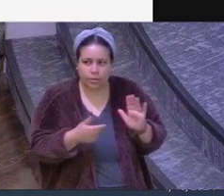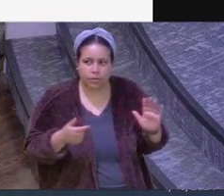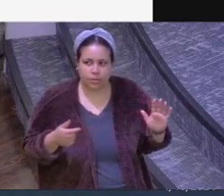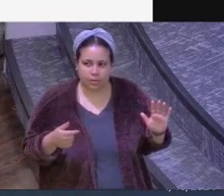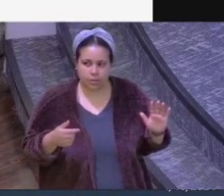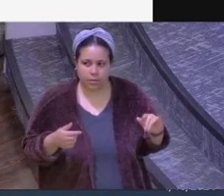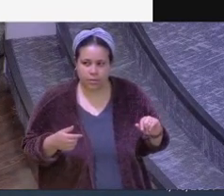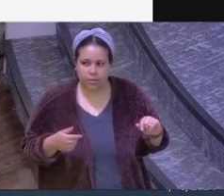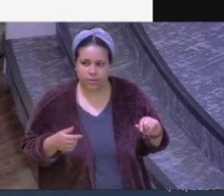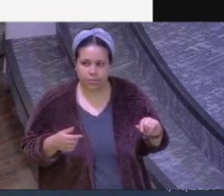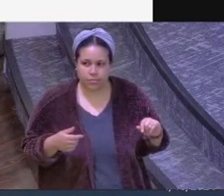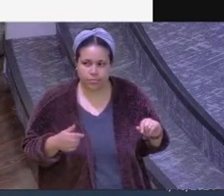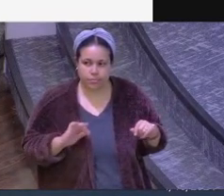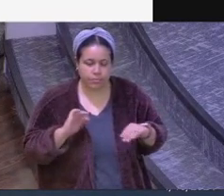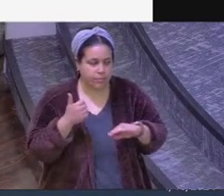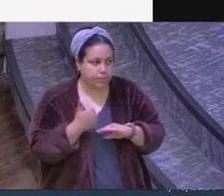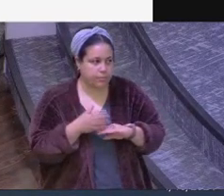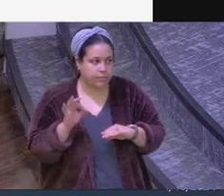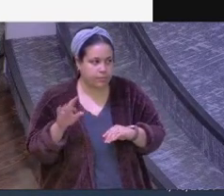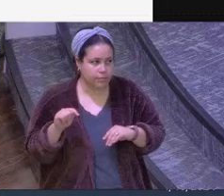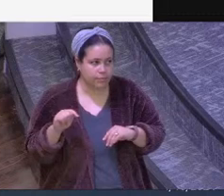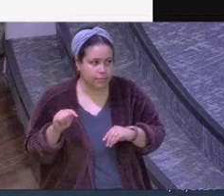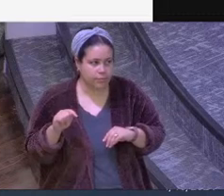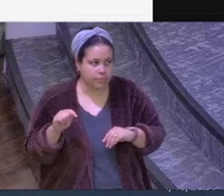So this is built on our FTE,